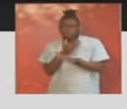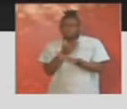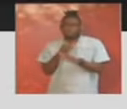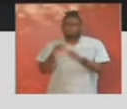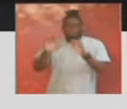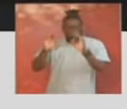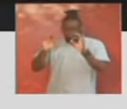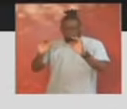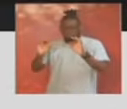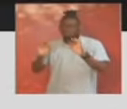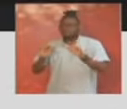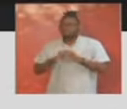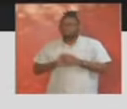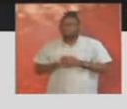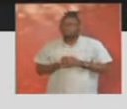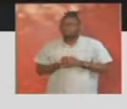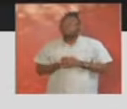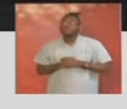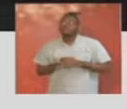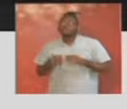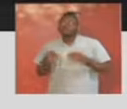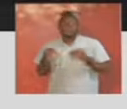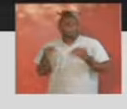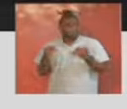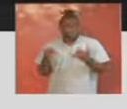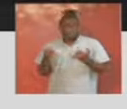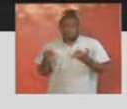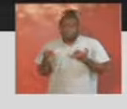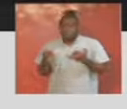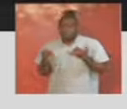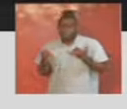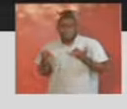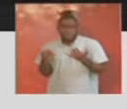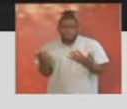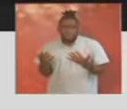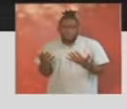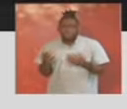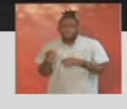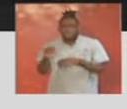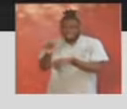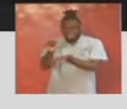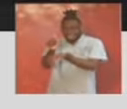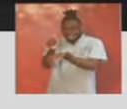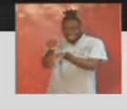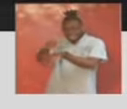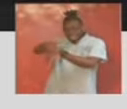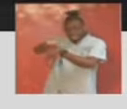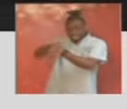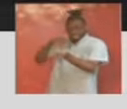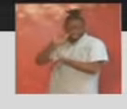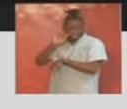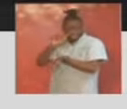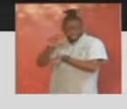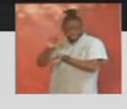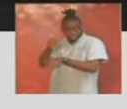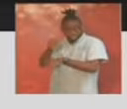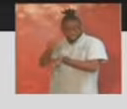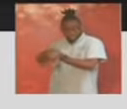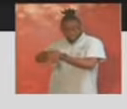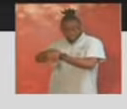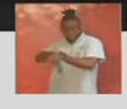So we've had, currently, as of 10 p.m. yesterday, we have